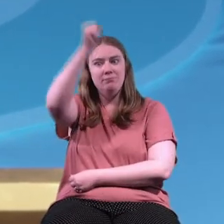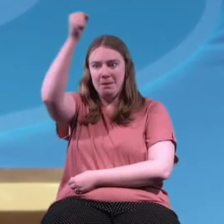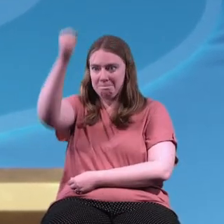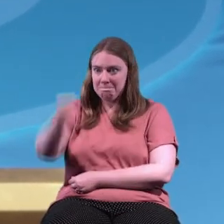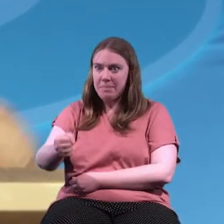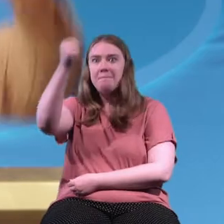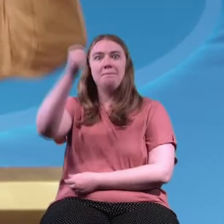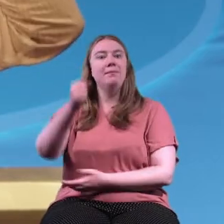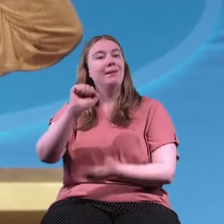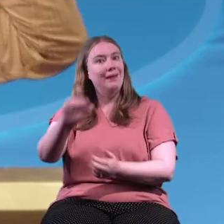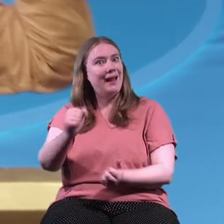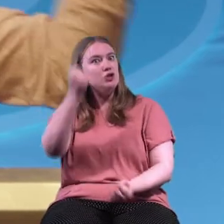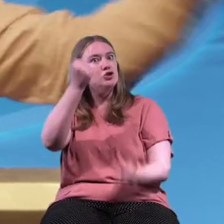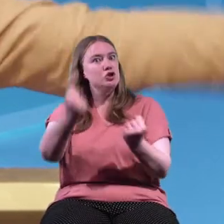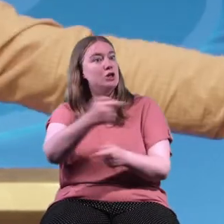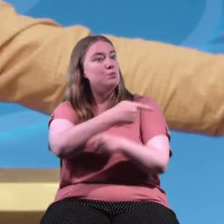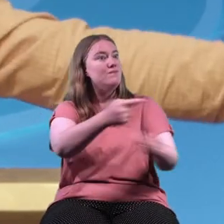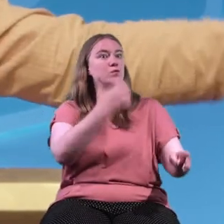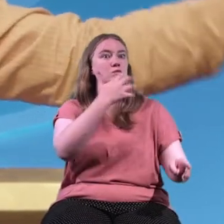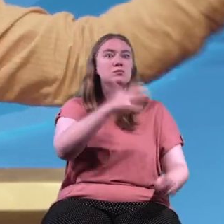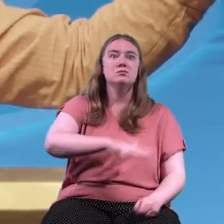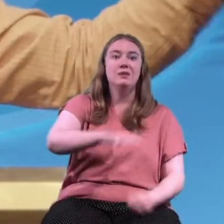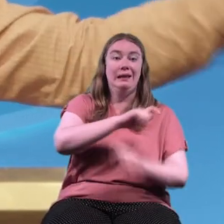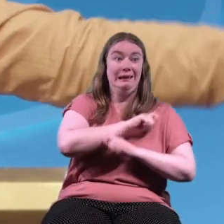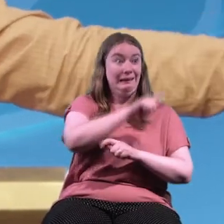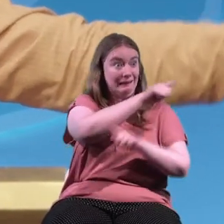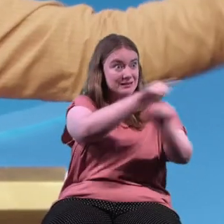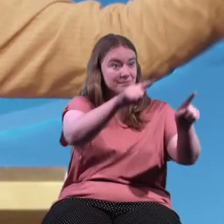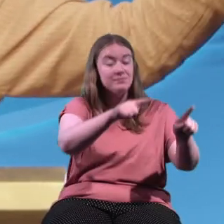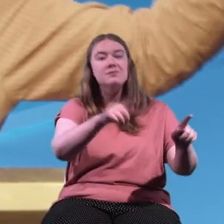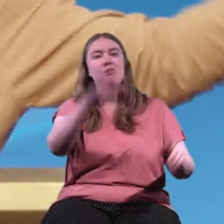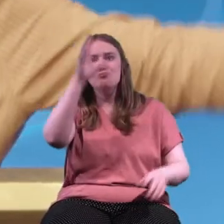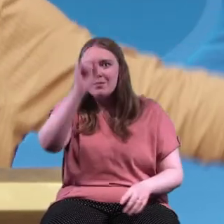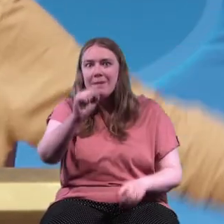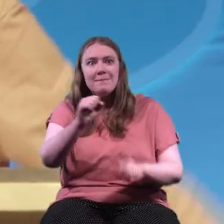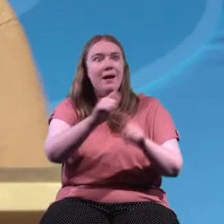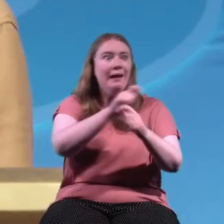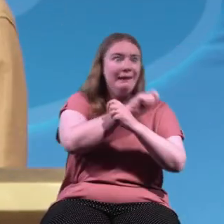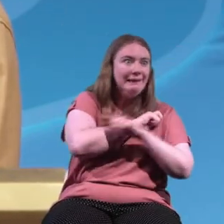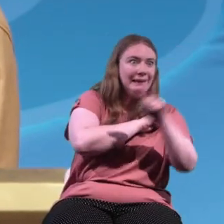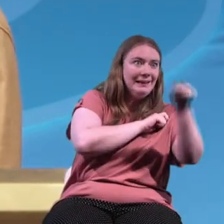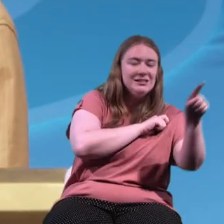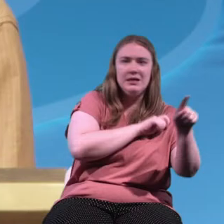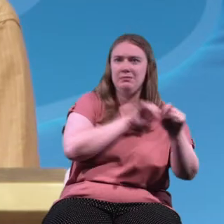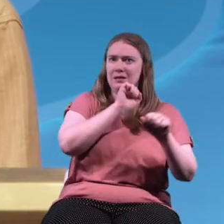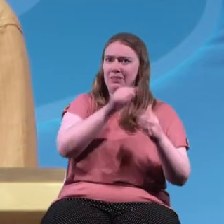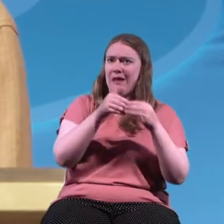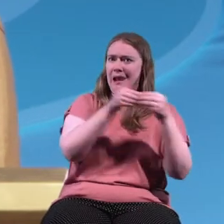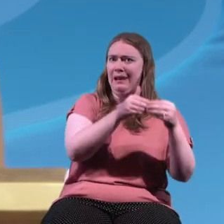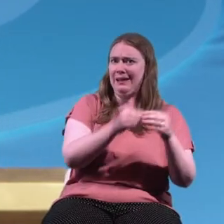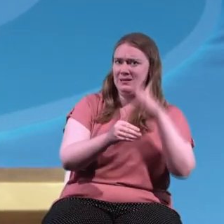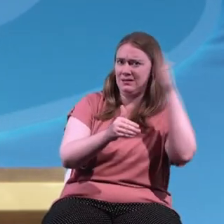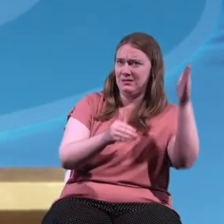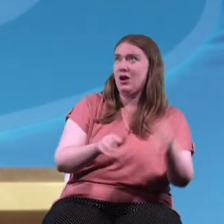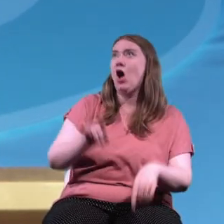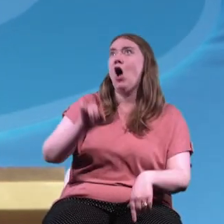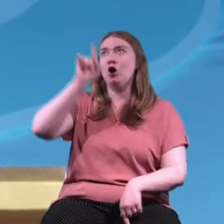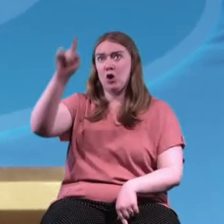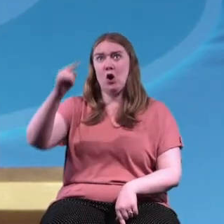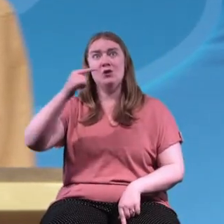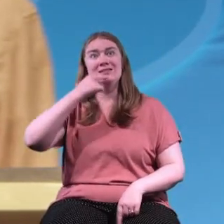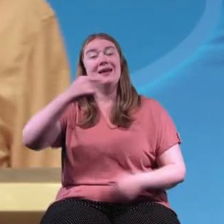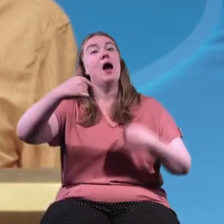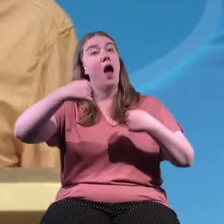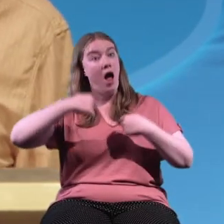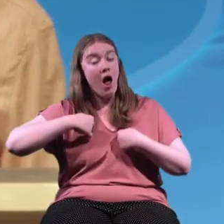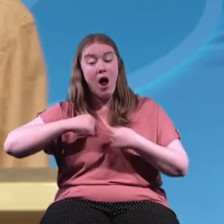He's there in the middle. The people of God, represented by their leaders, are on one side. And then God says, I will stand in front of